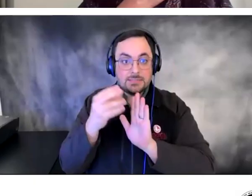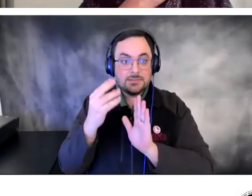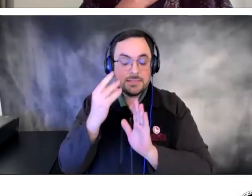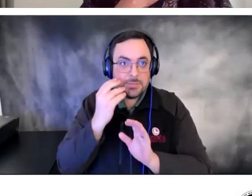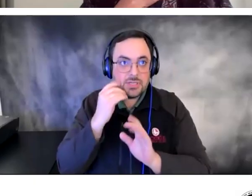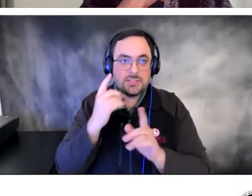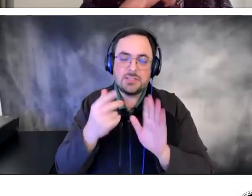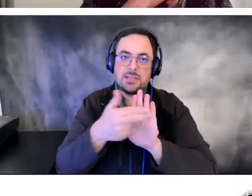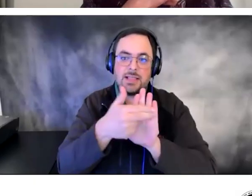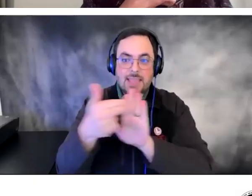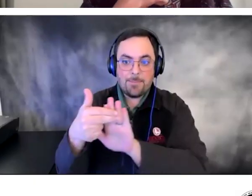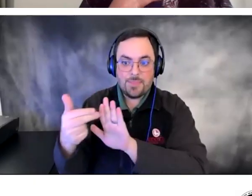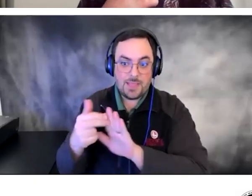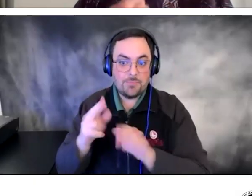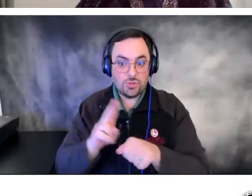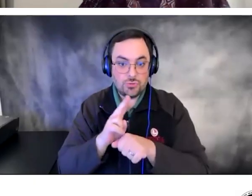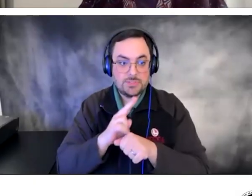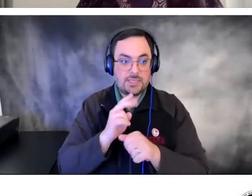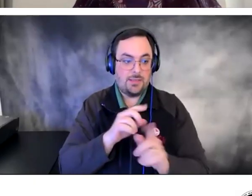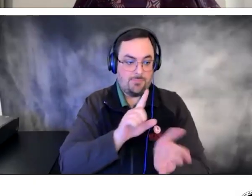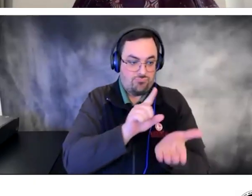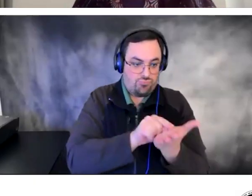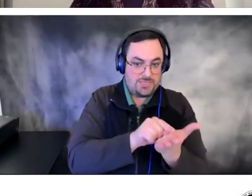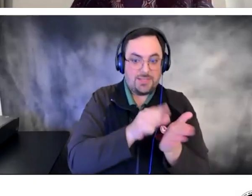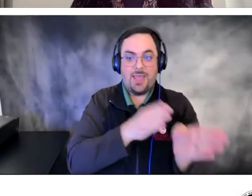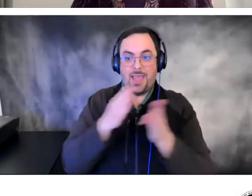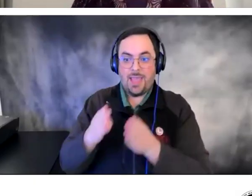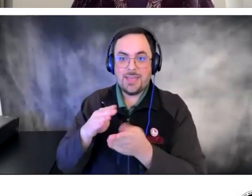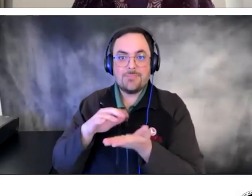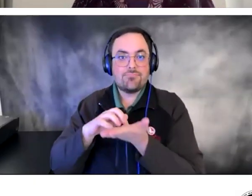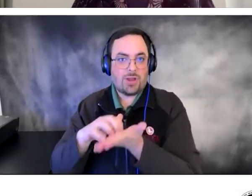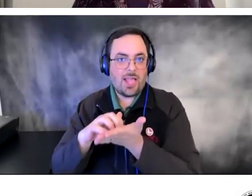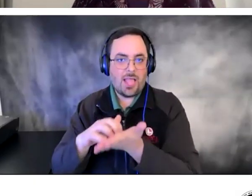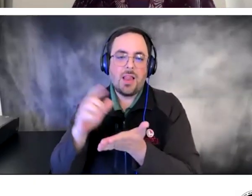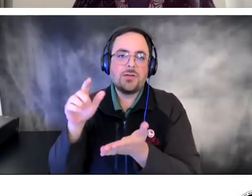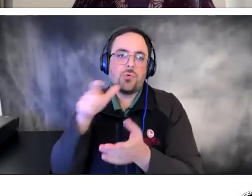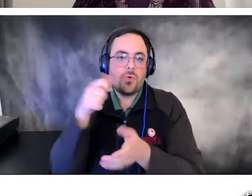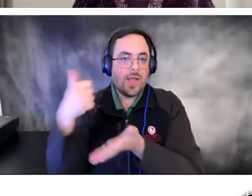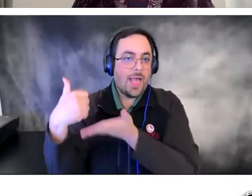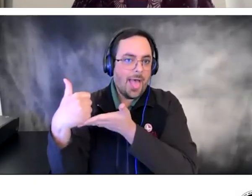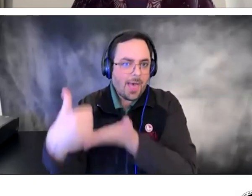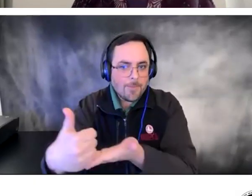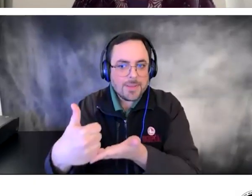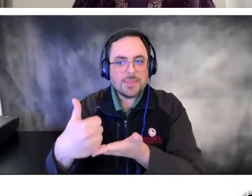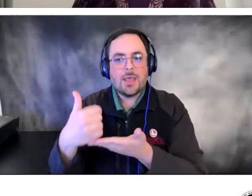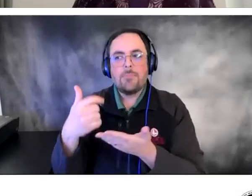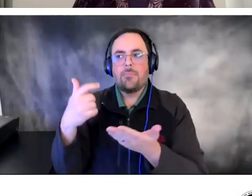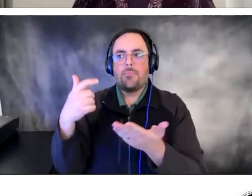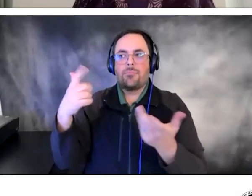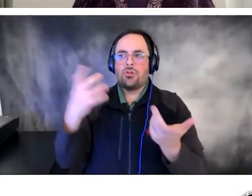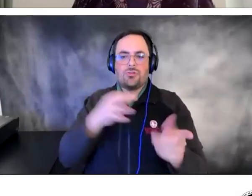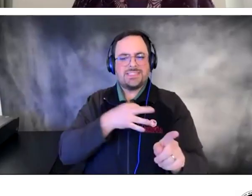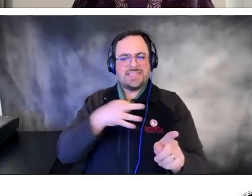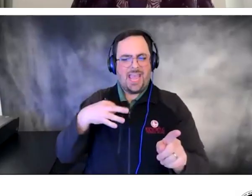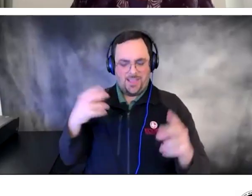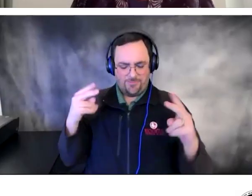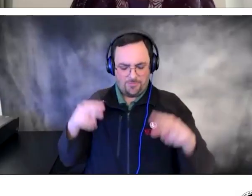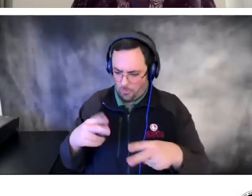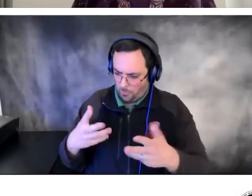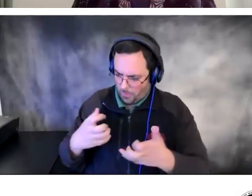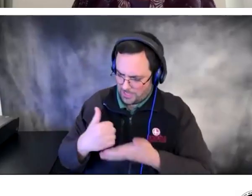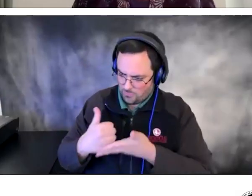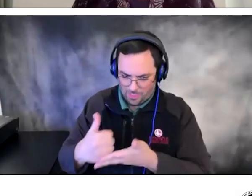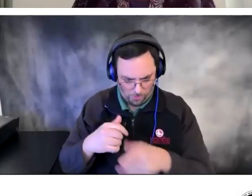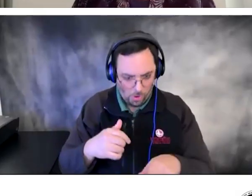experience books in print and in Braille. In print, because some of the adults might not read Braille, and we want them to be